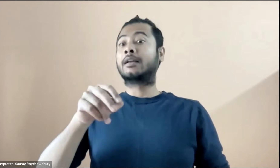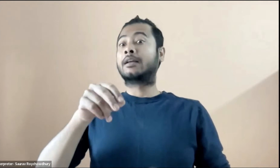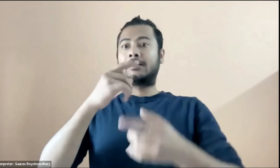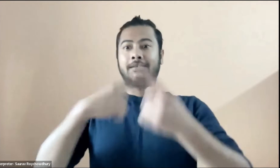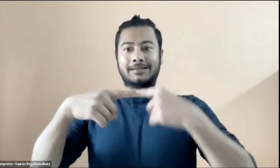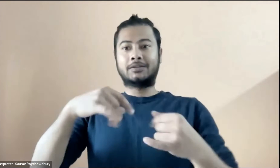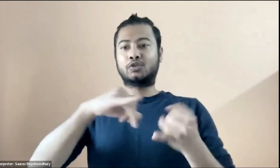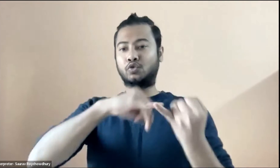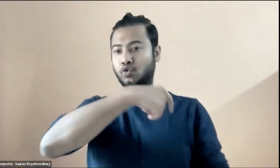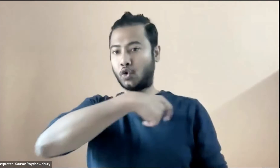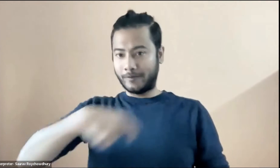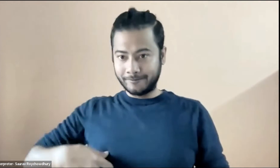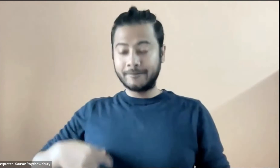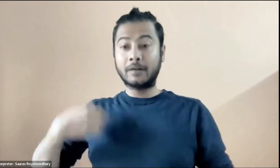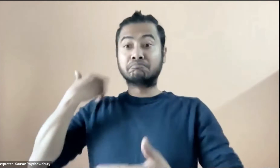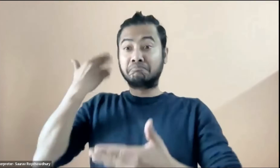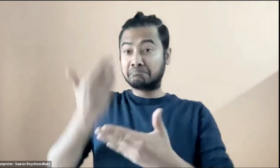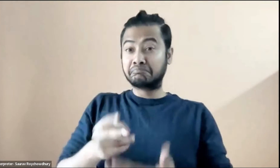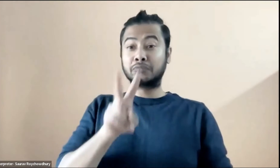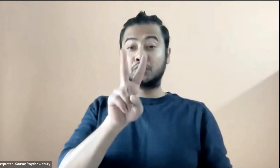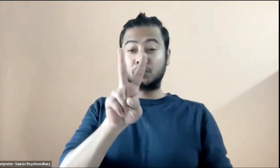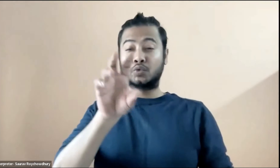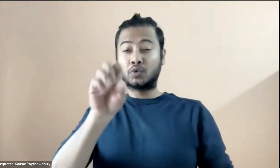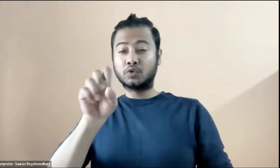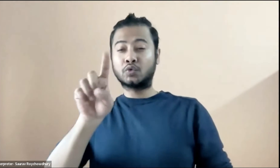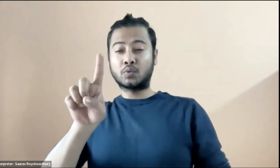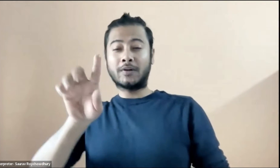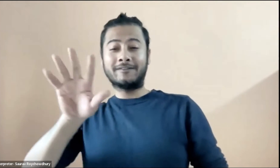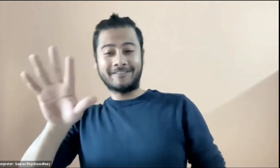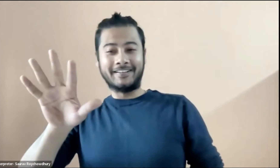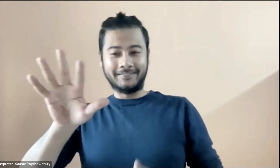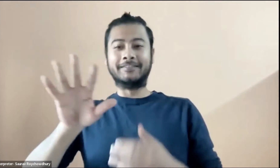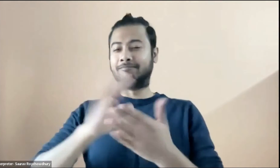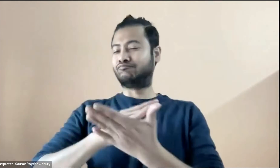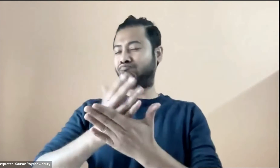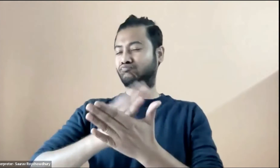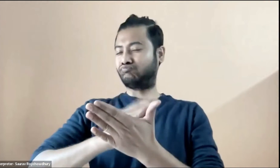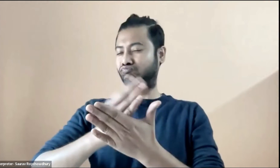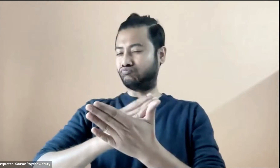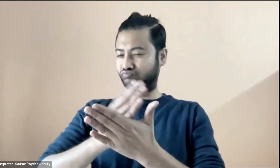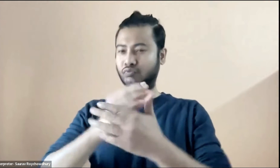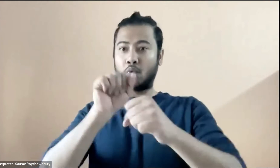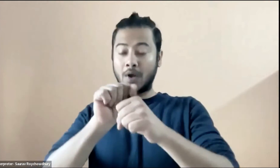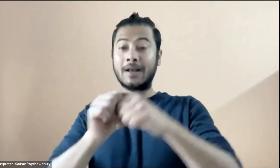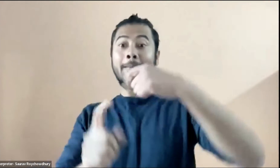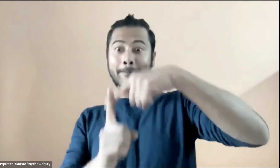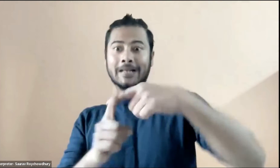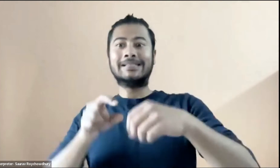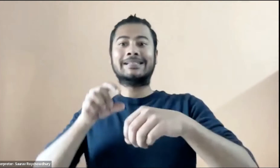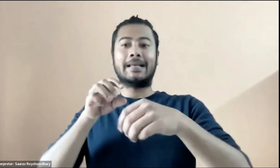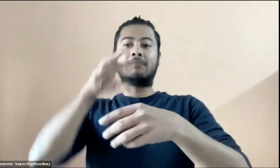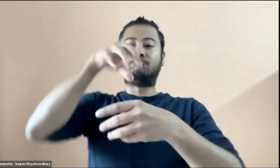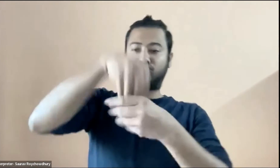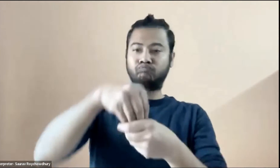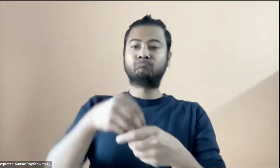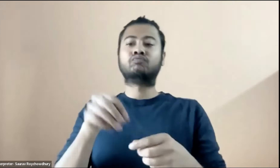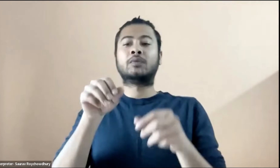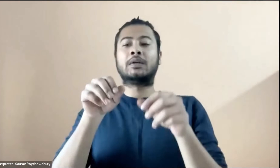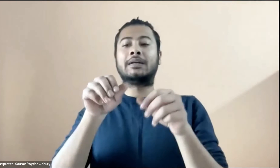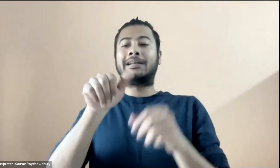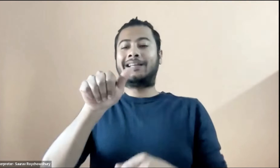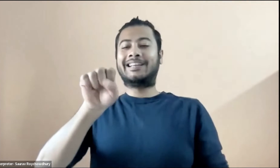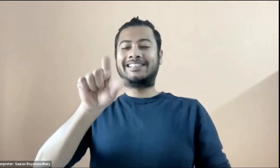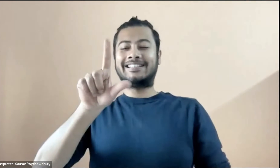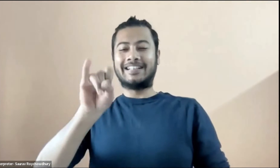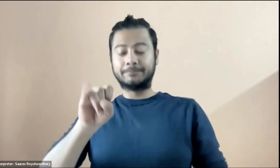since 2015. Saurav will be joined by Rajesh. Maybe Rajesh can just